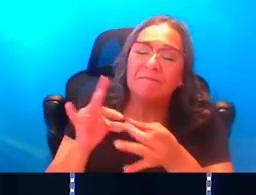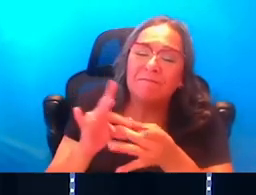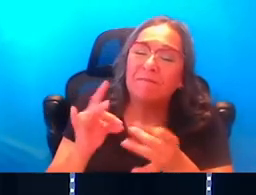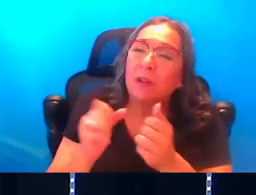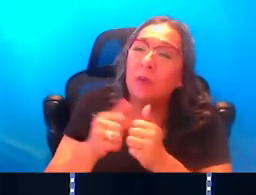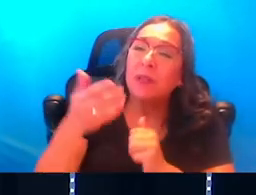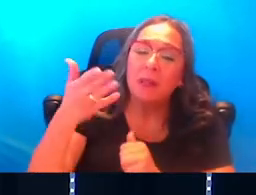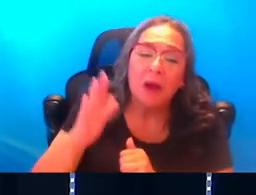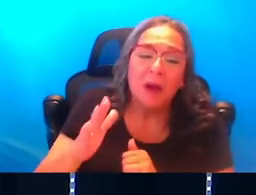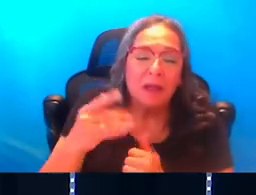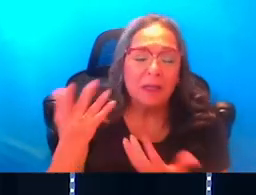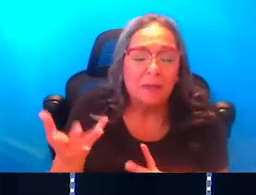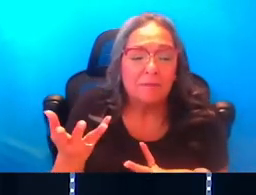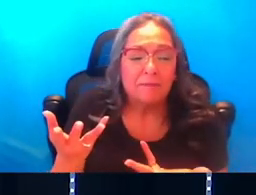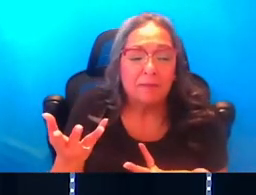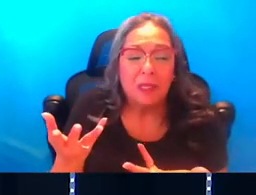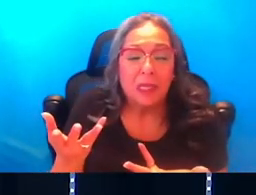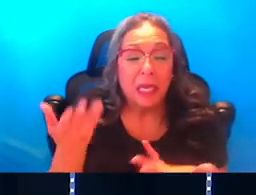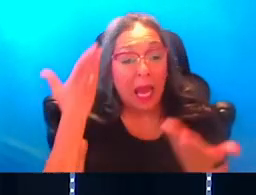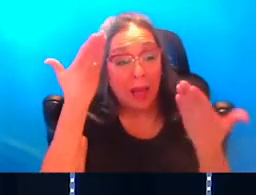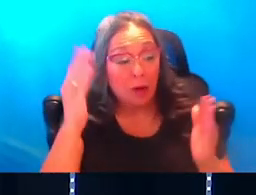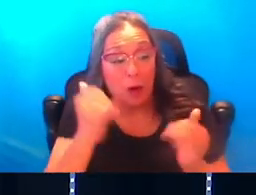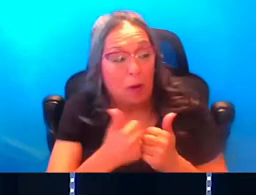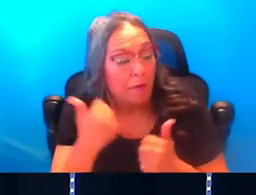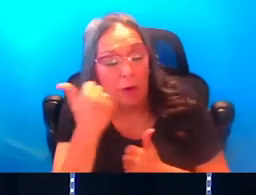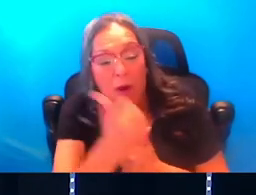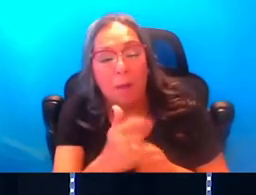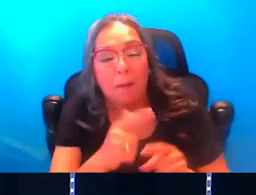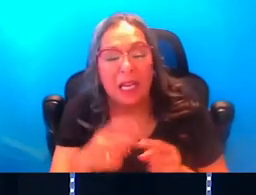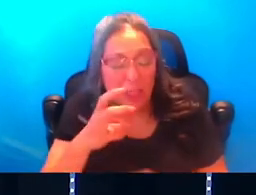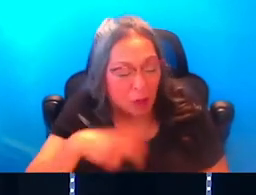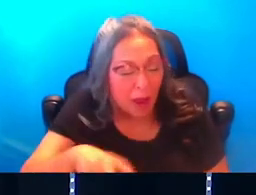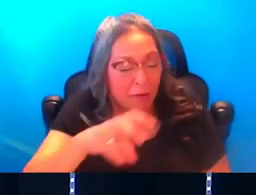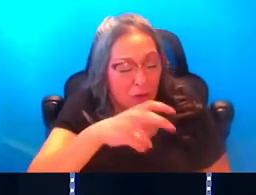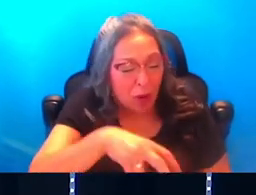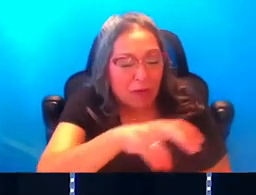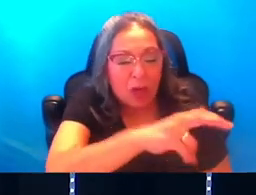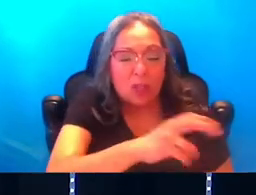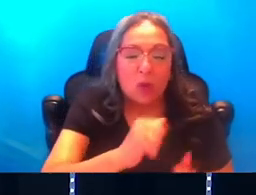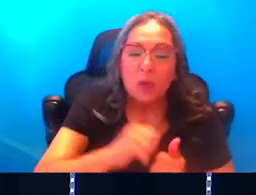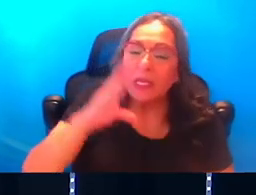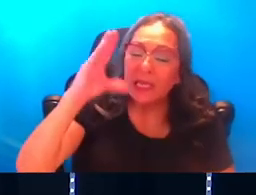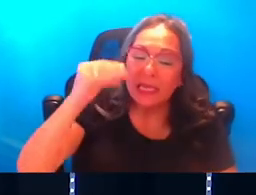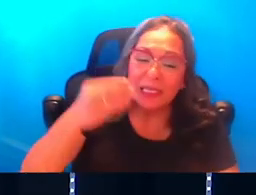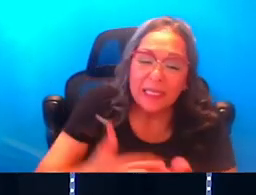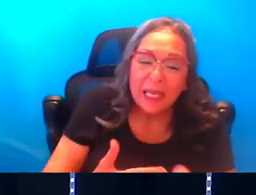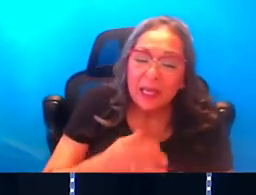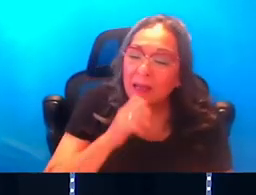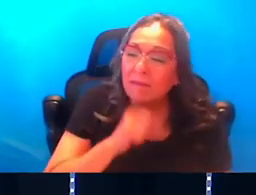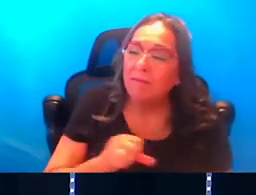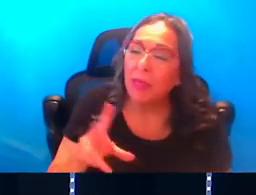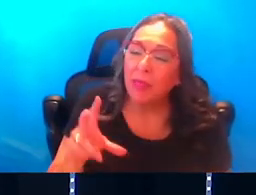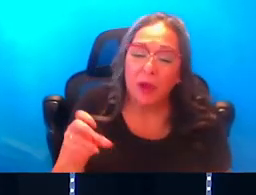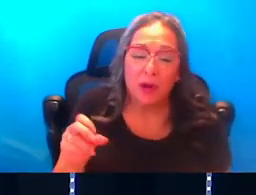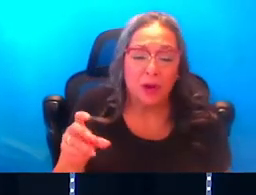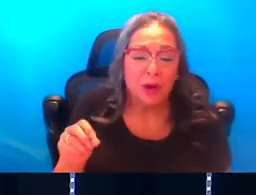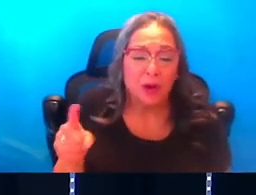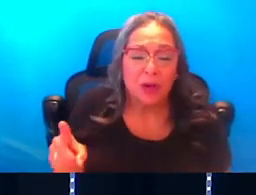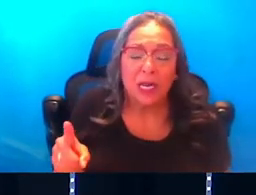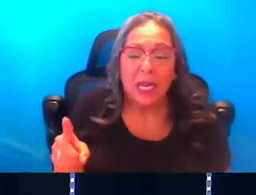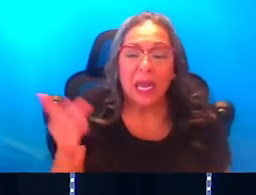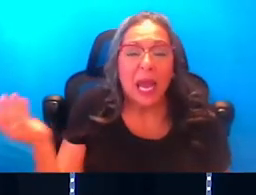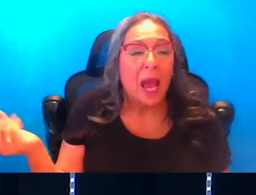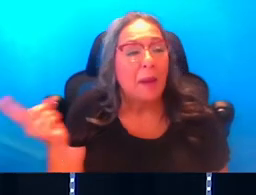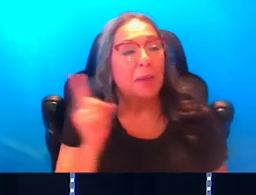traveled to Moriah. We don't even know how far this is away. Travels to Moriah with Isaac, 30-year-old Isaac. And we're going to go sacrifice